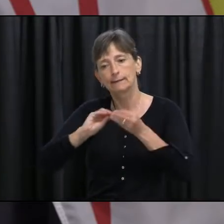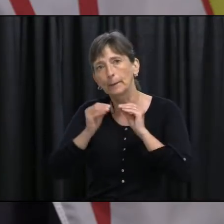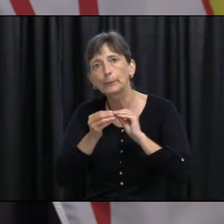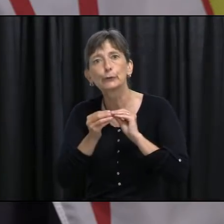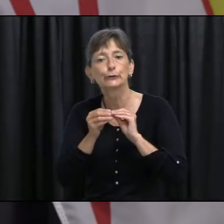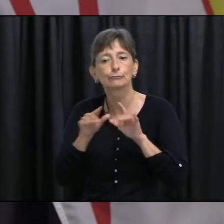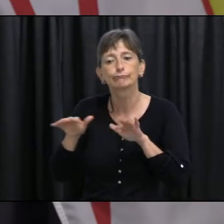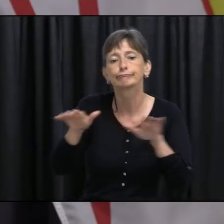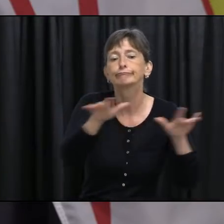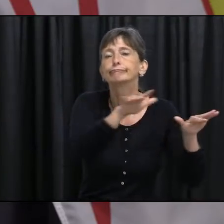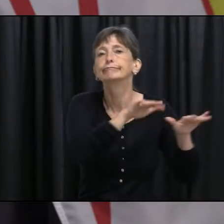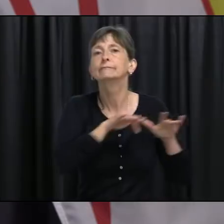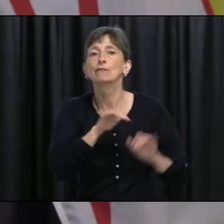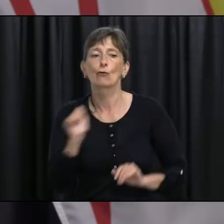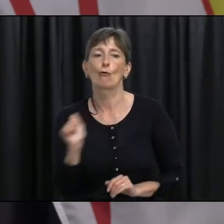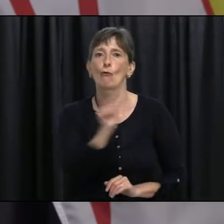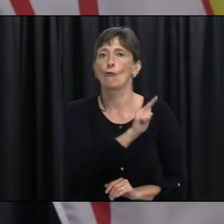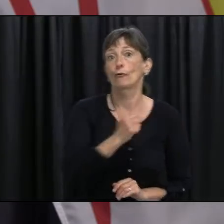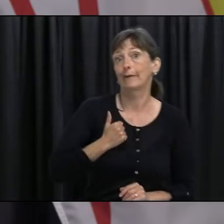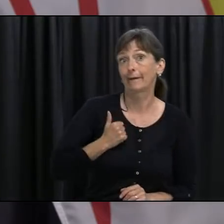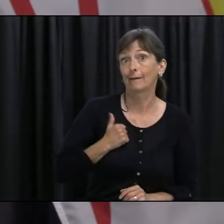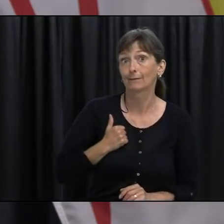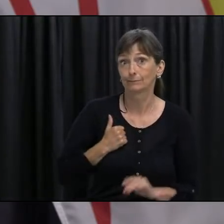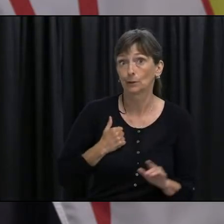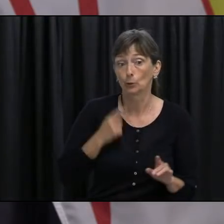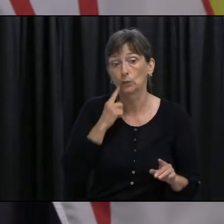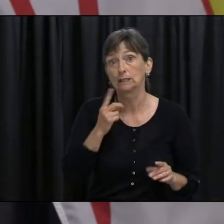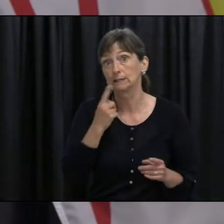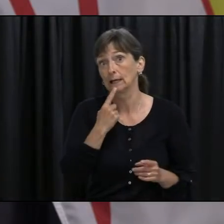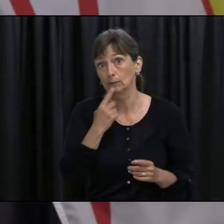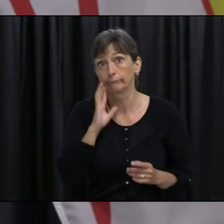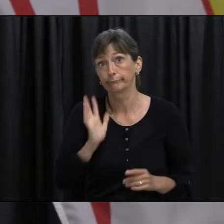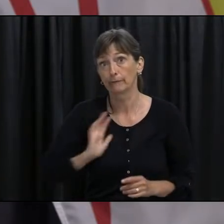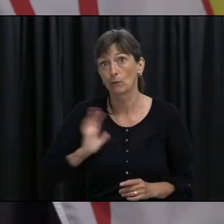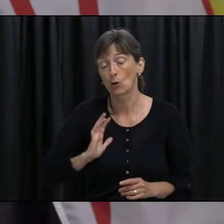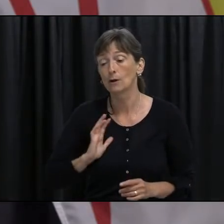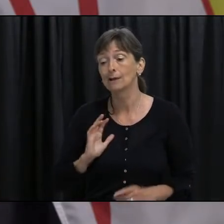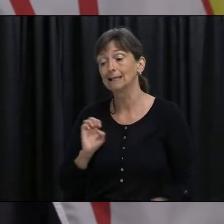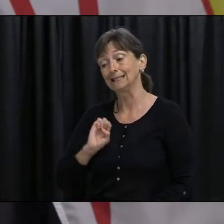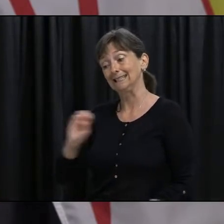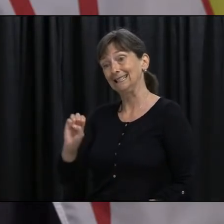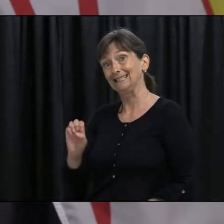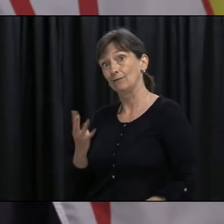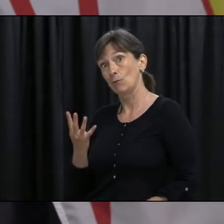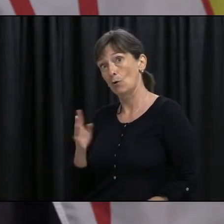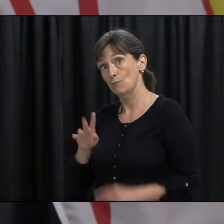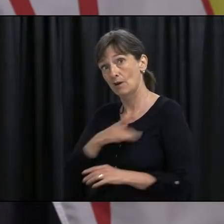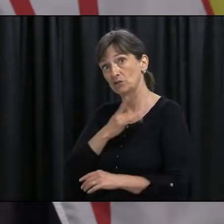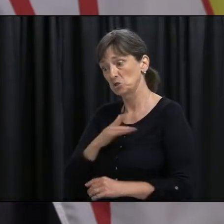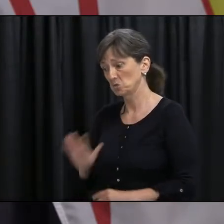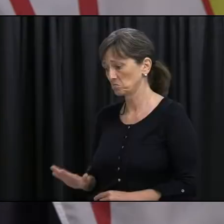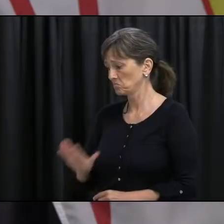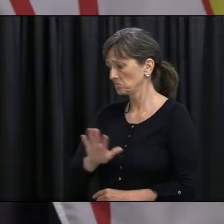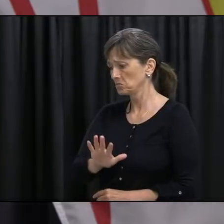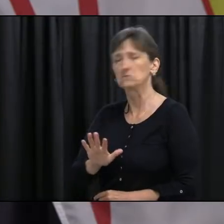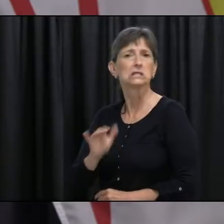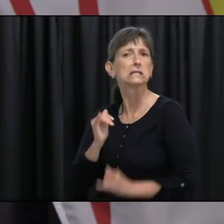certainly when we look at the epidemiology of COVID-19 in the Atlantic provinces, it's very similar to